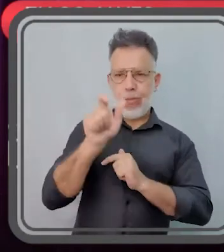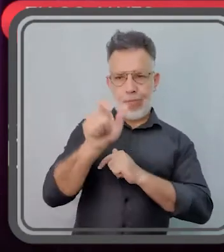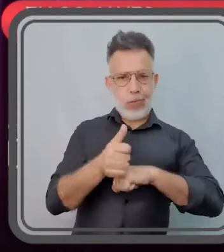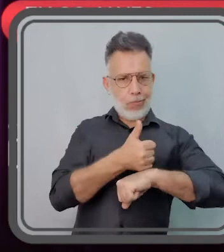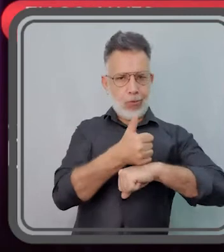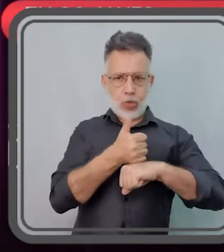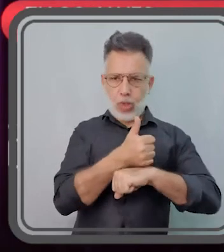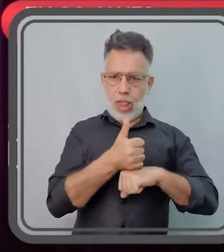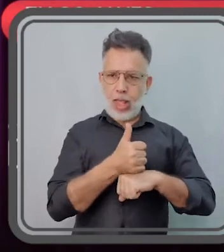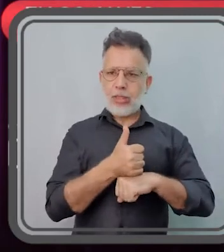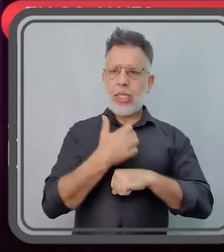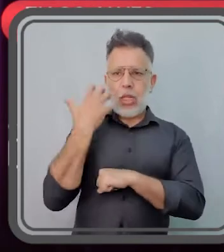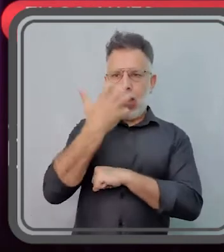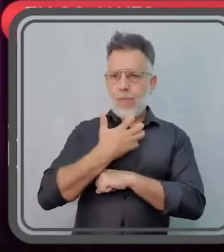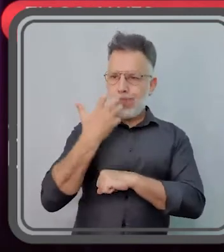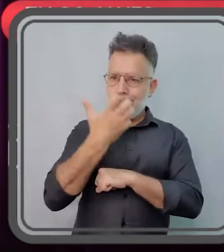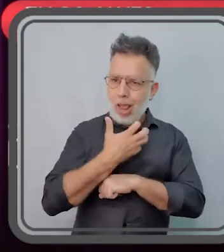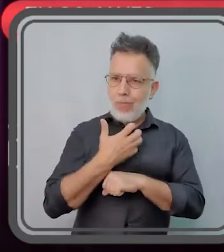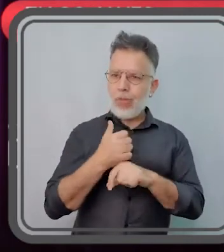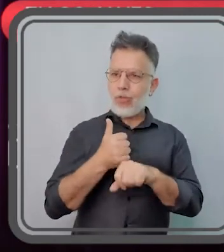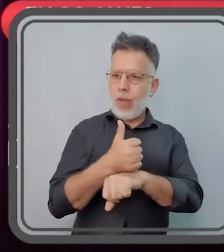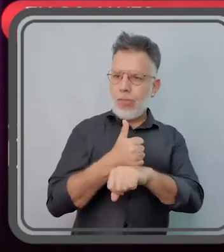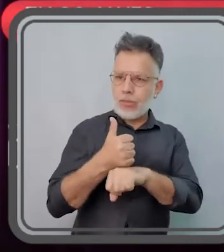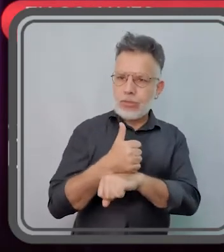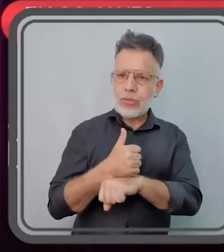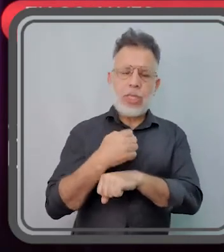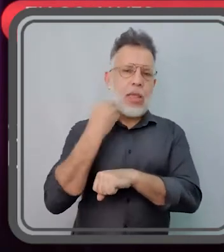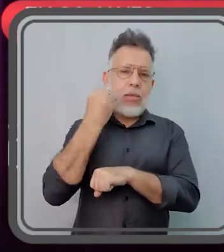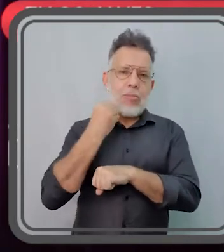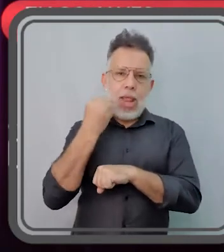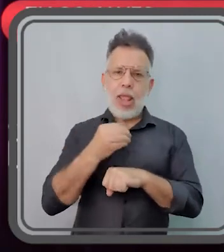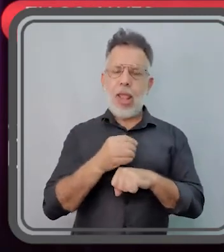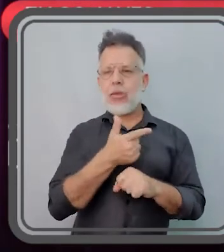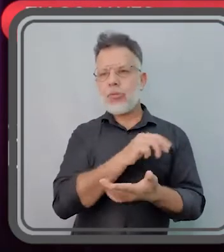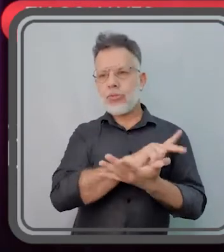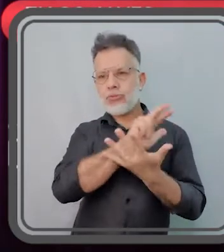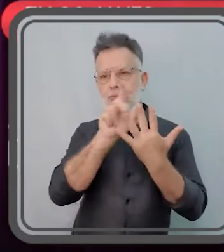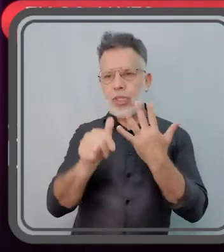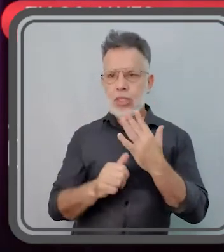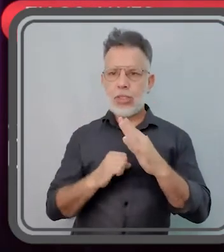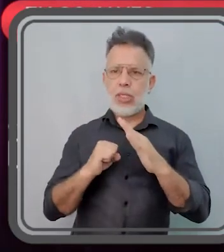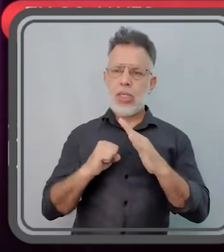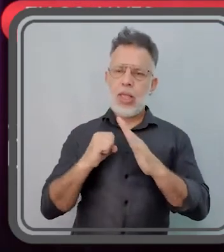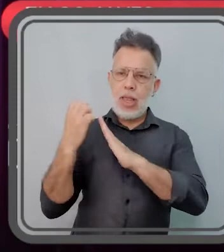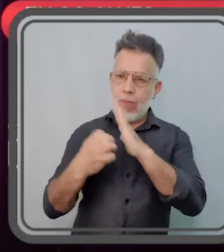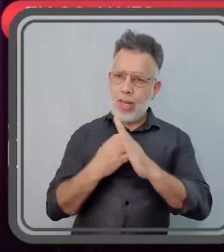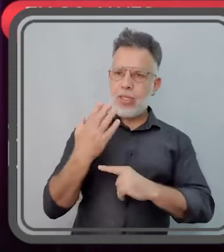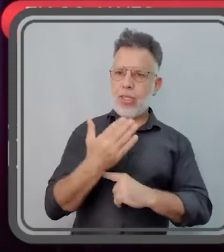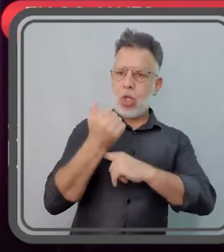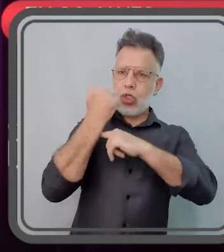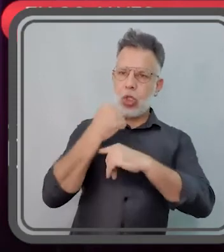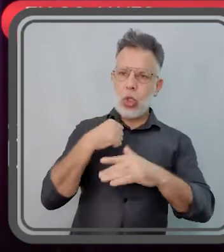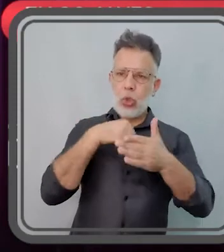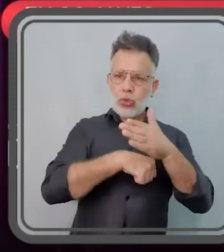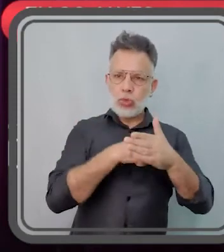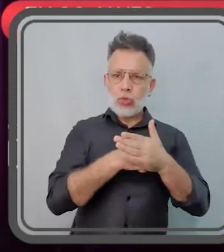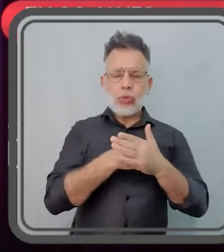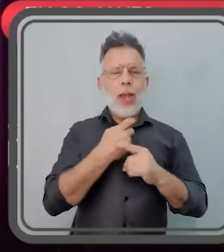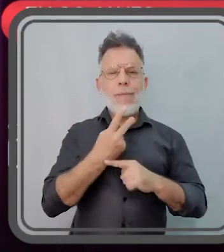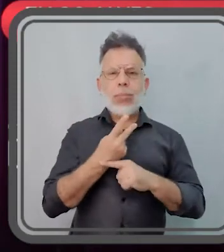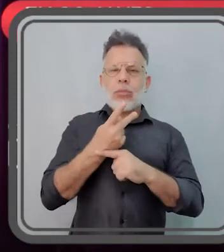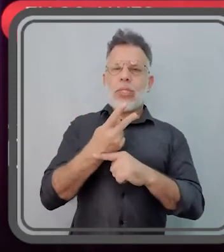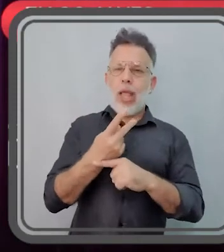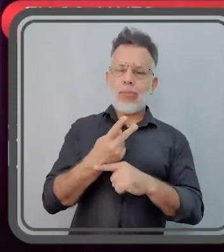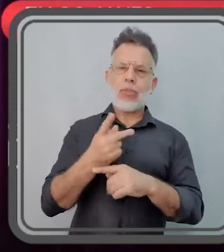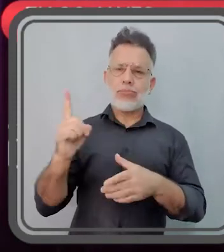the supply, so to say, of experienced professionals is only that much. And all the IT companies are fighting for the talent which is present